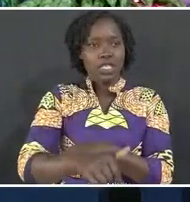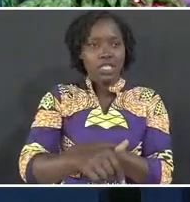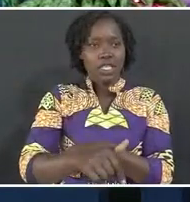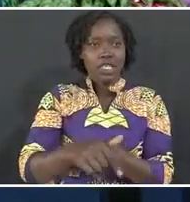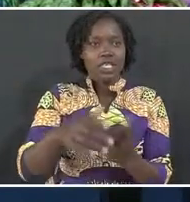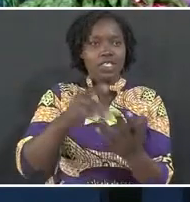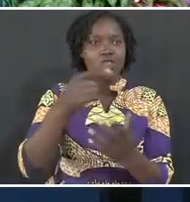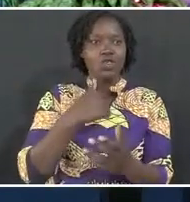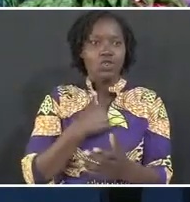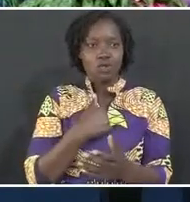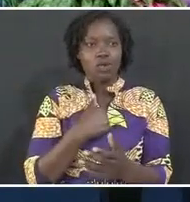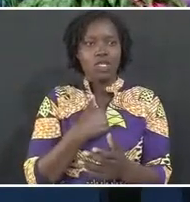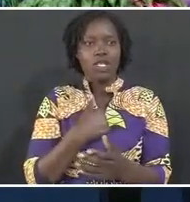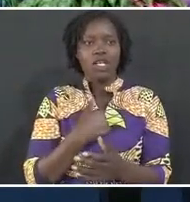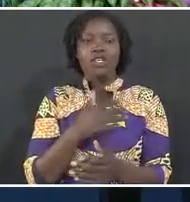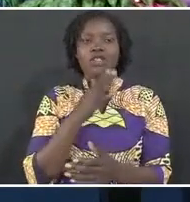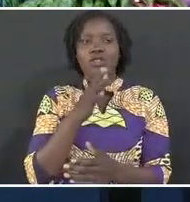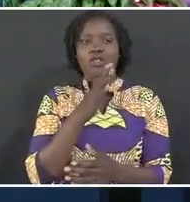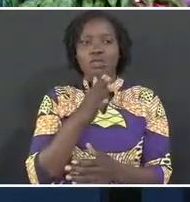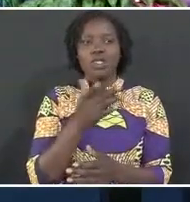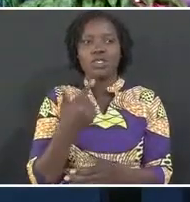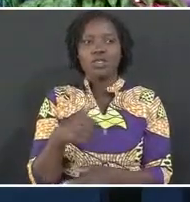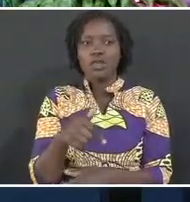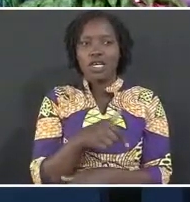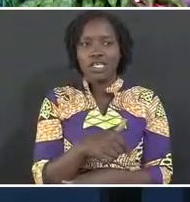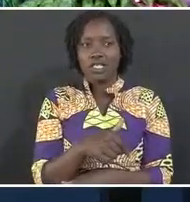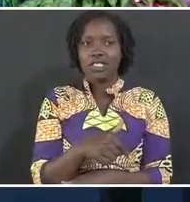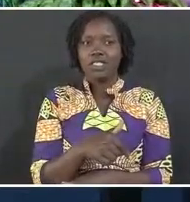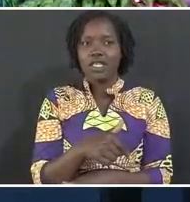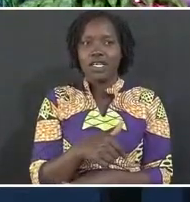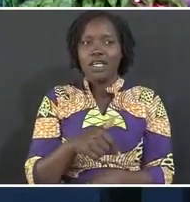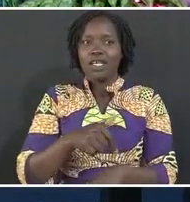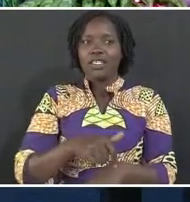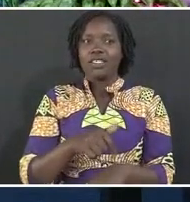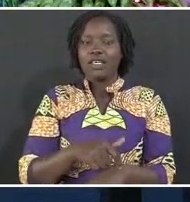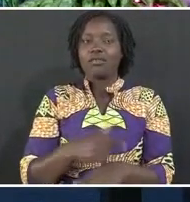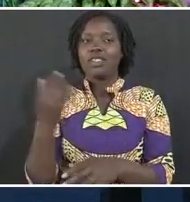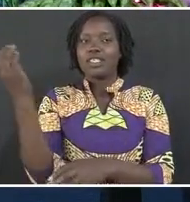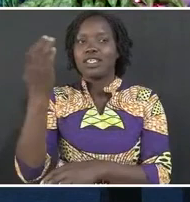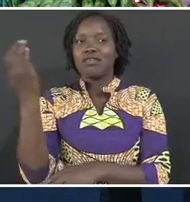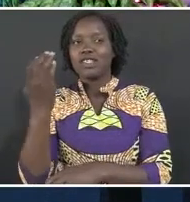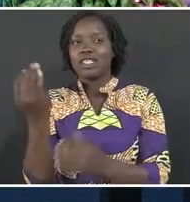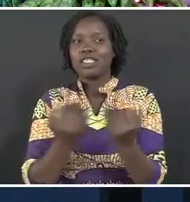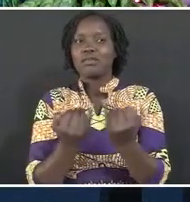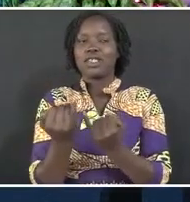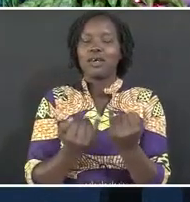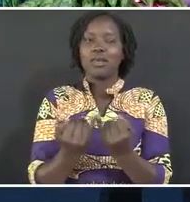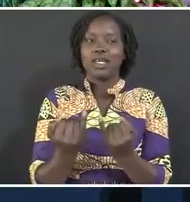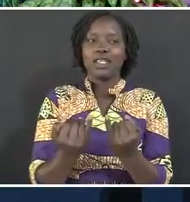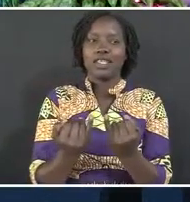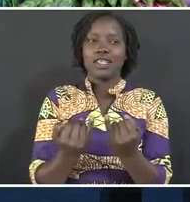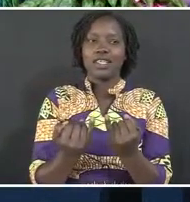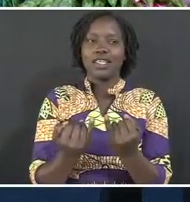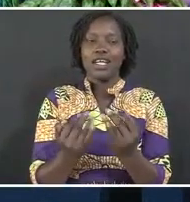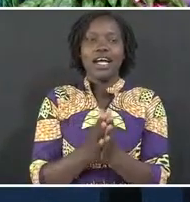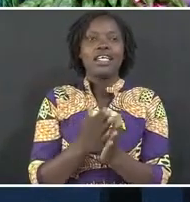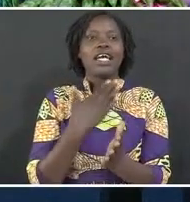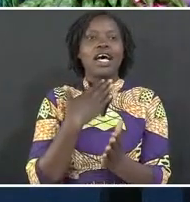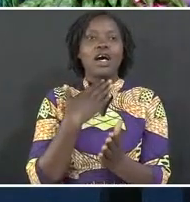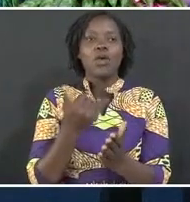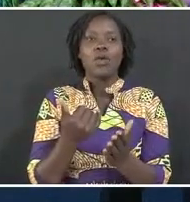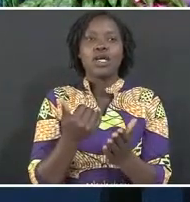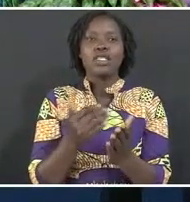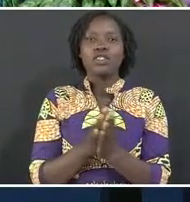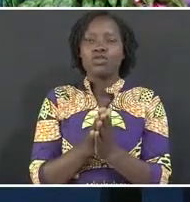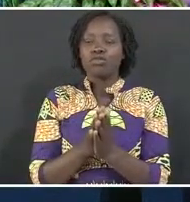me to speak to us during this evangelism Sabbath. I want to